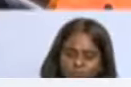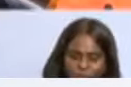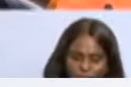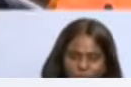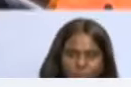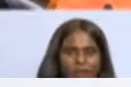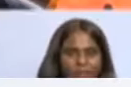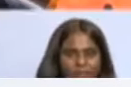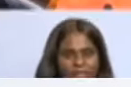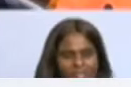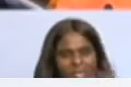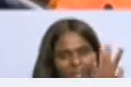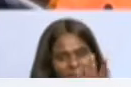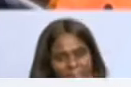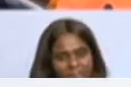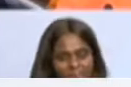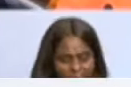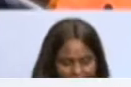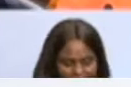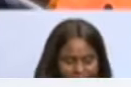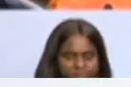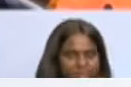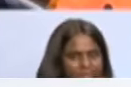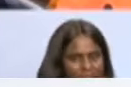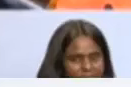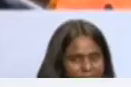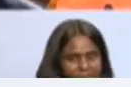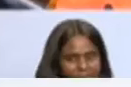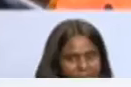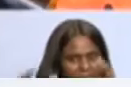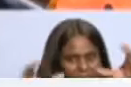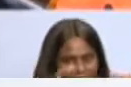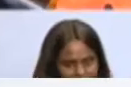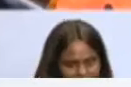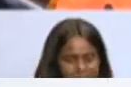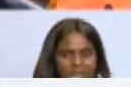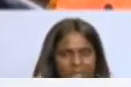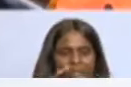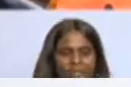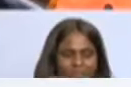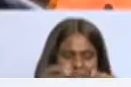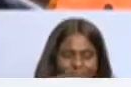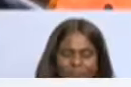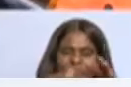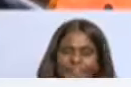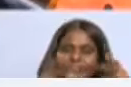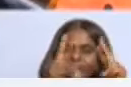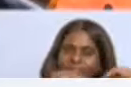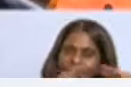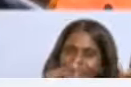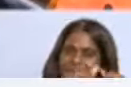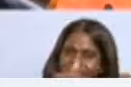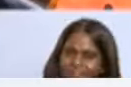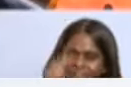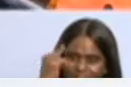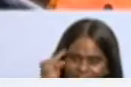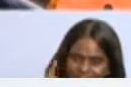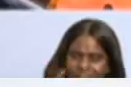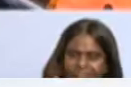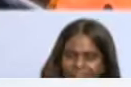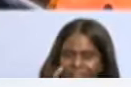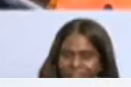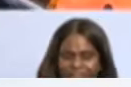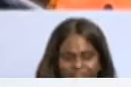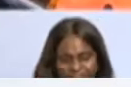to improve health service delivery at the community level. Especially in the rural areas, government has